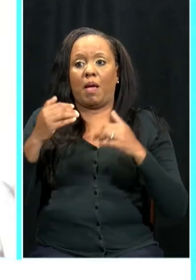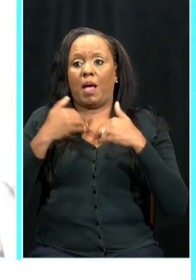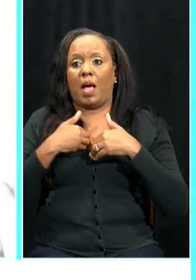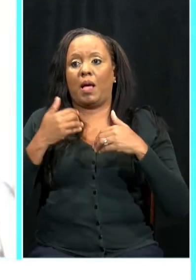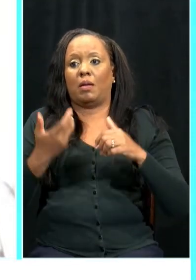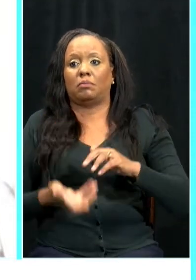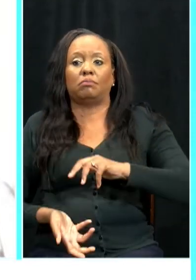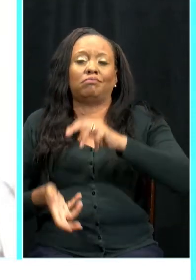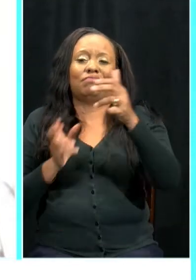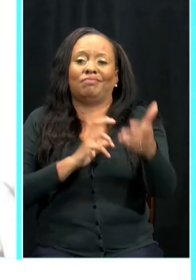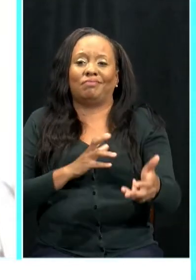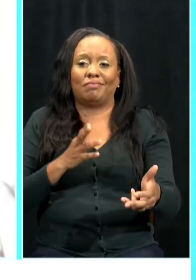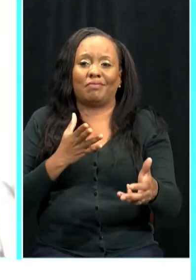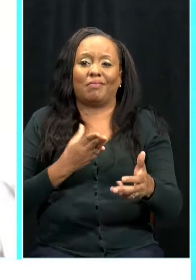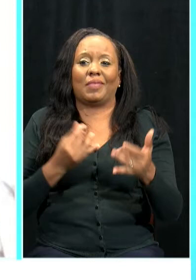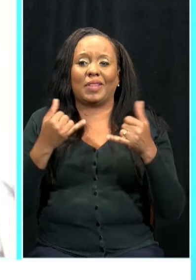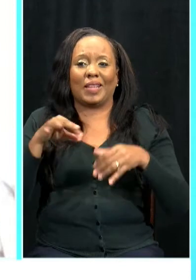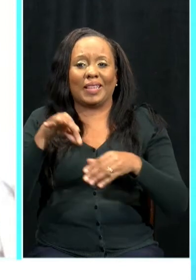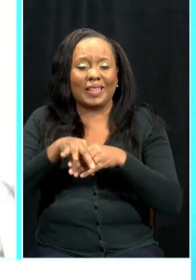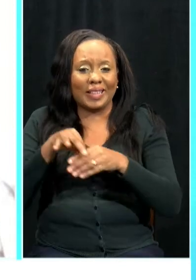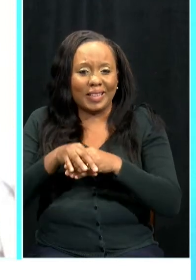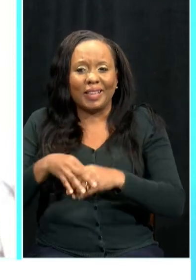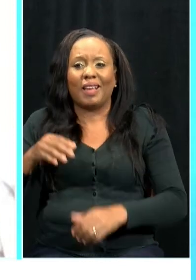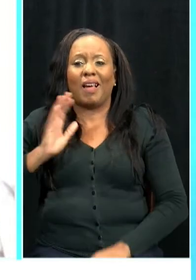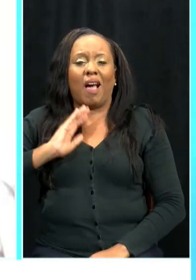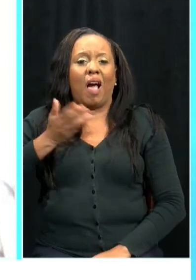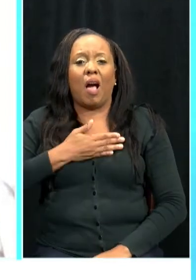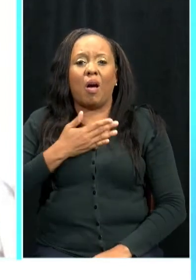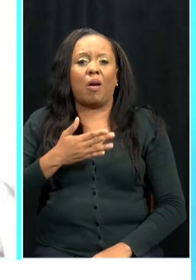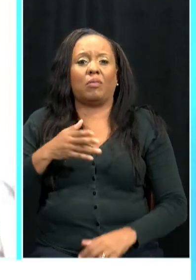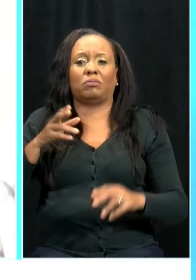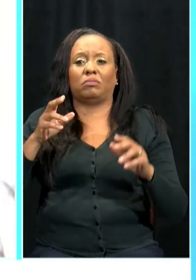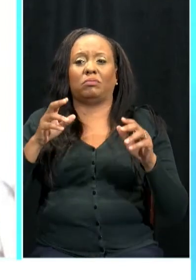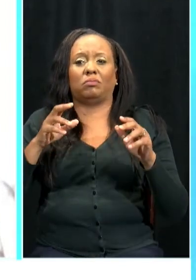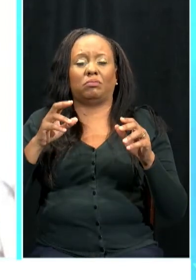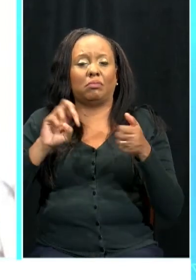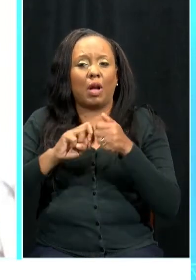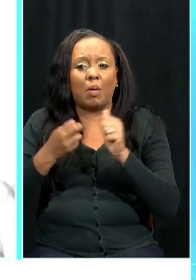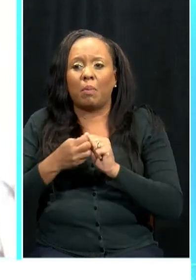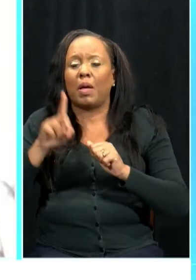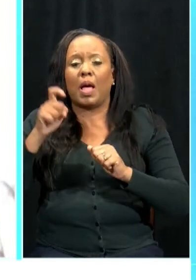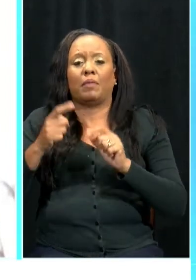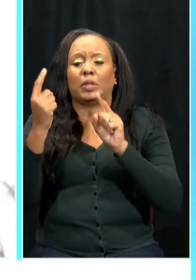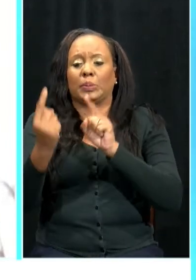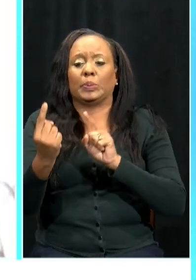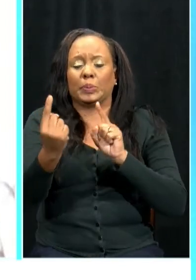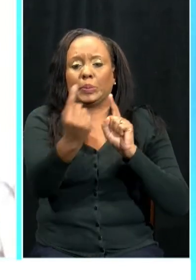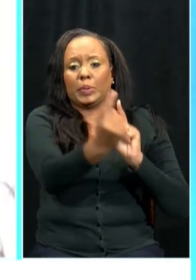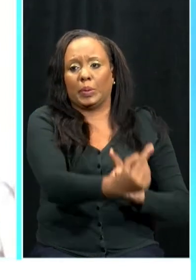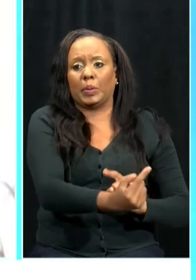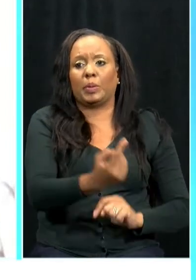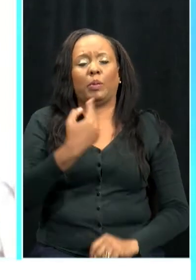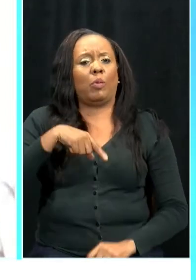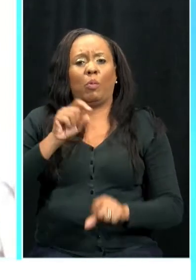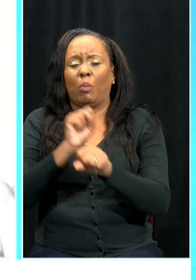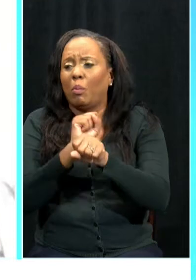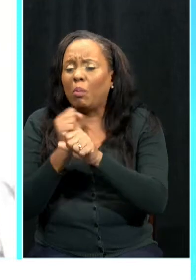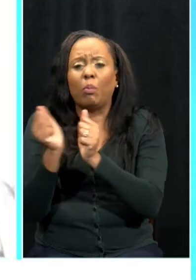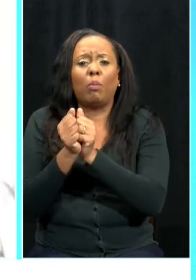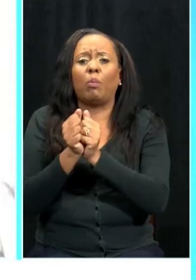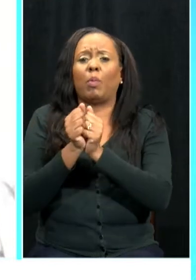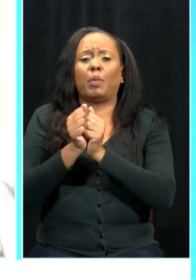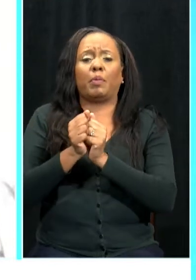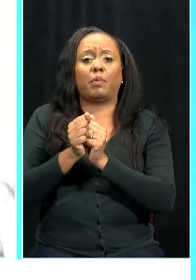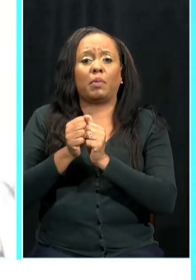an election. And our crisis is that we have to social distance. We are working with a global pandemic, which is a